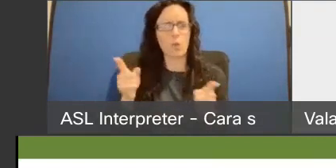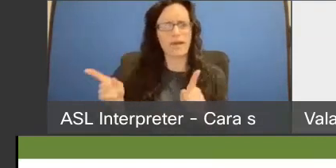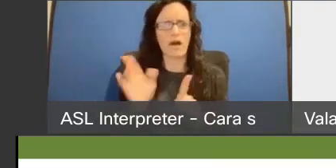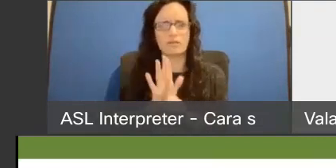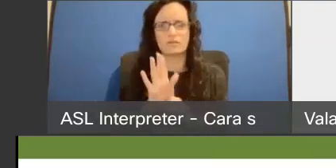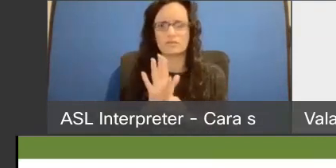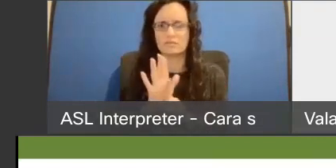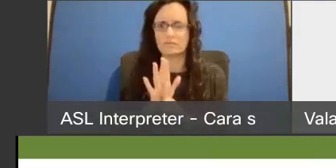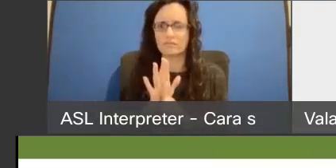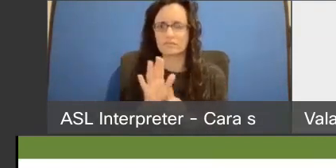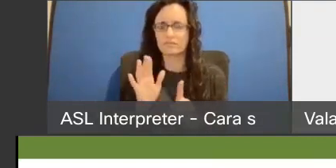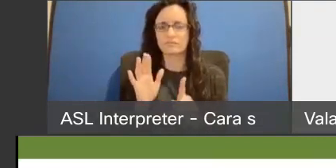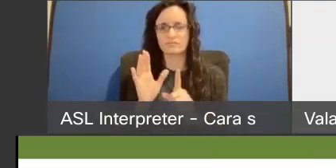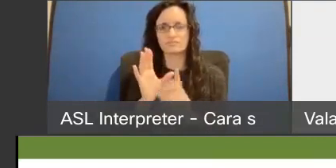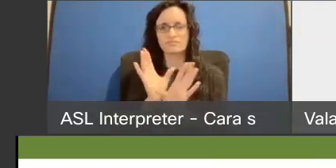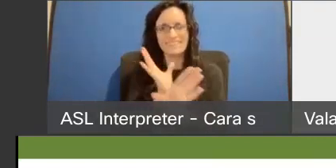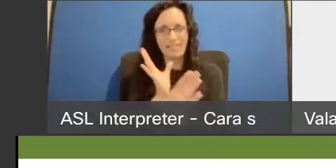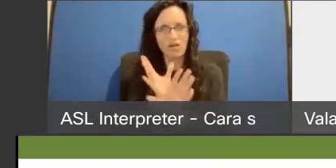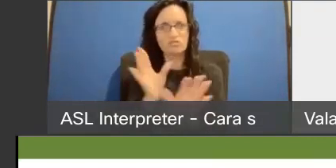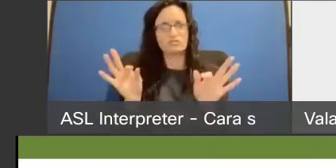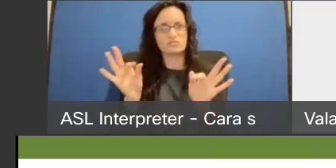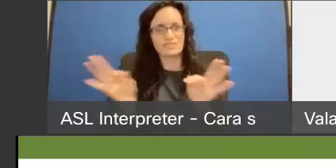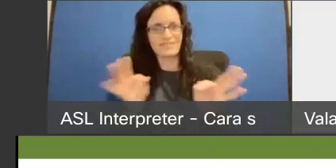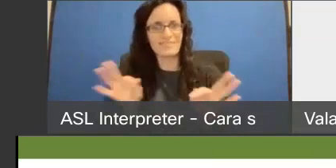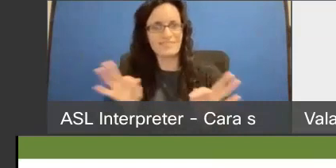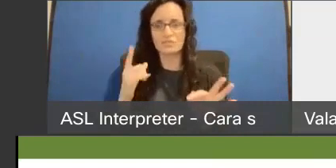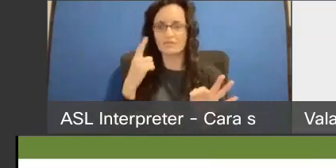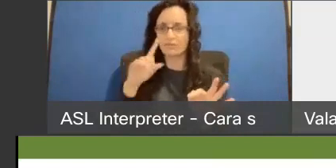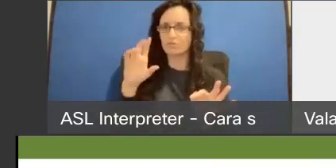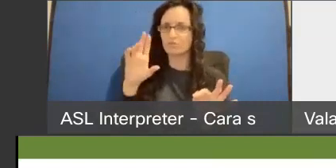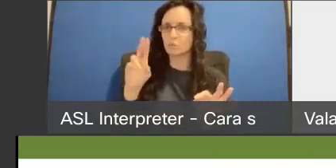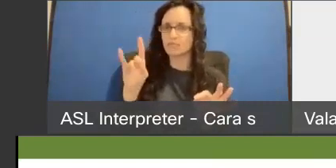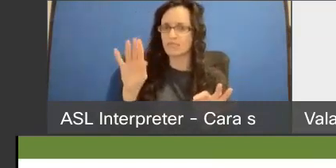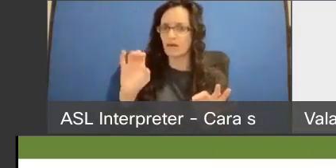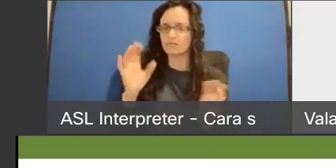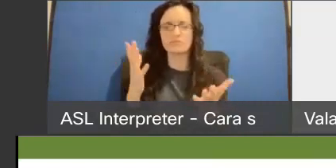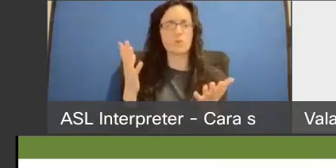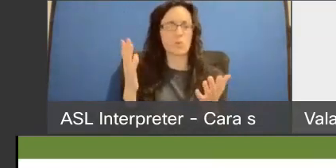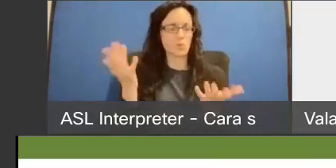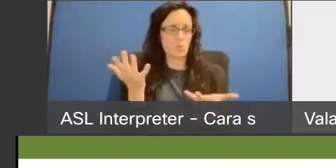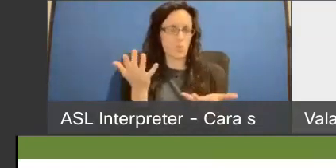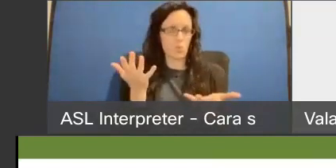we were to come up with the psychological definition of understanding suicide? What comes to mind for you?